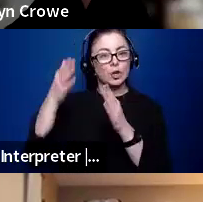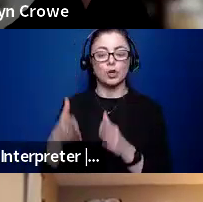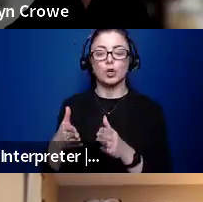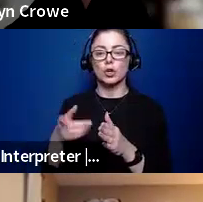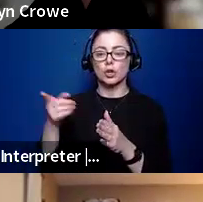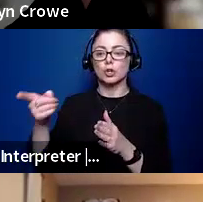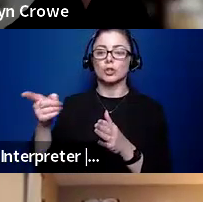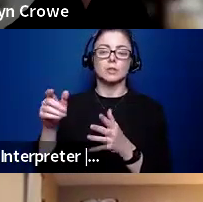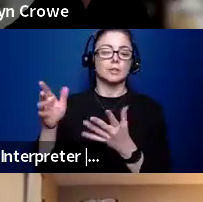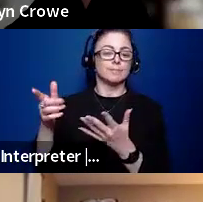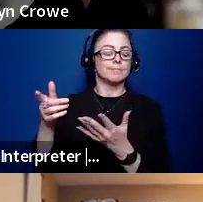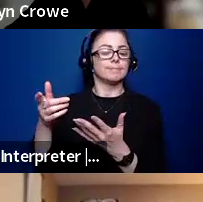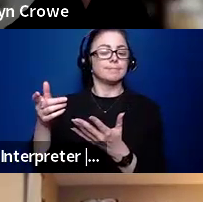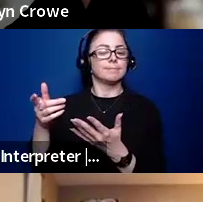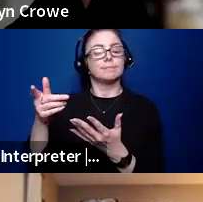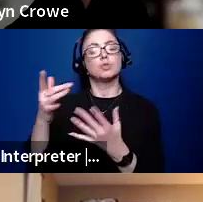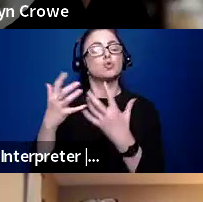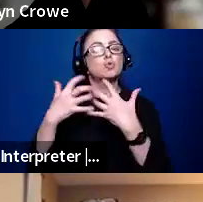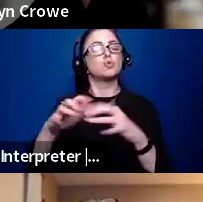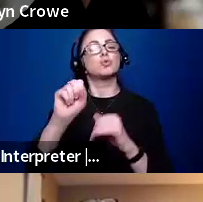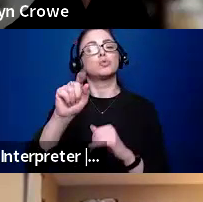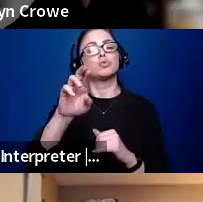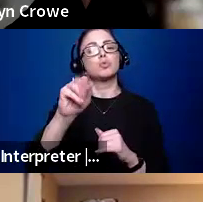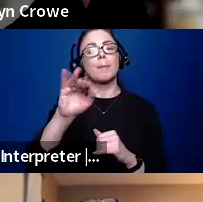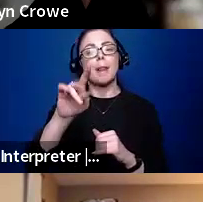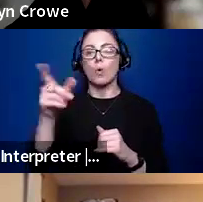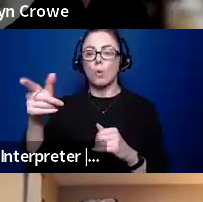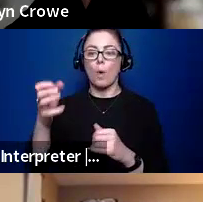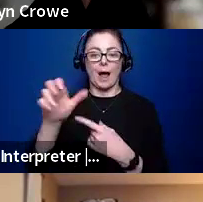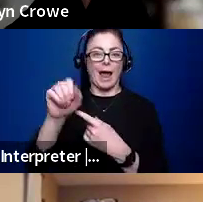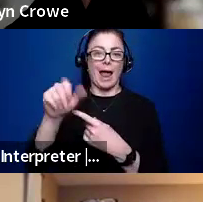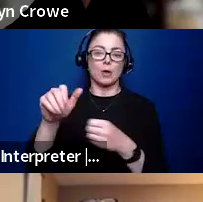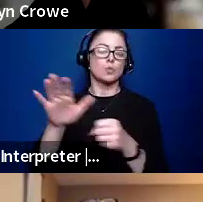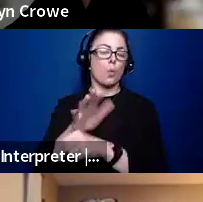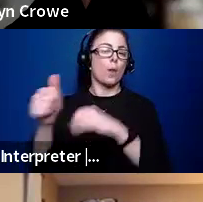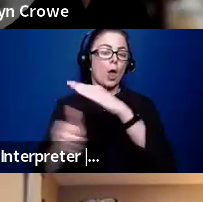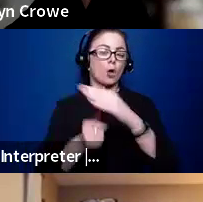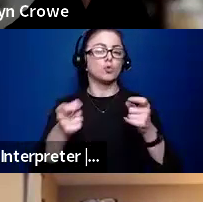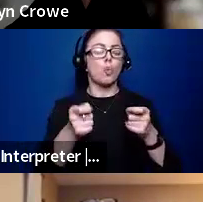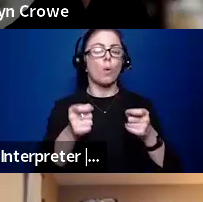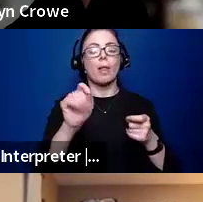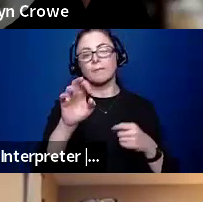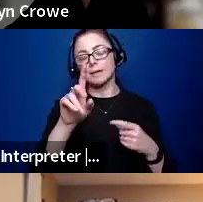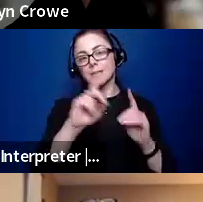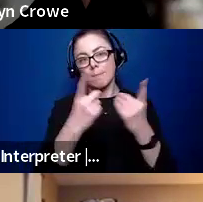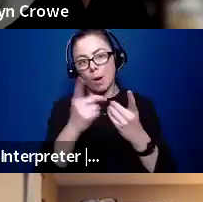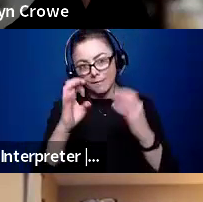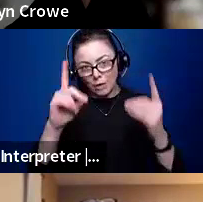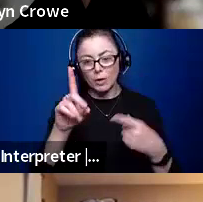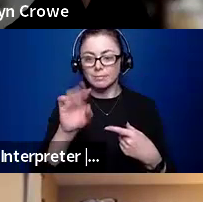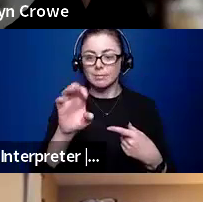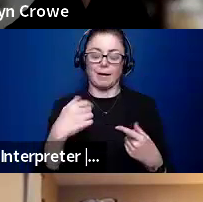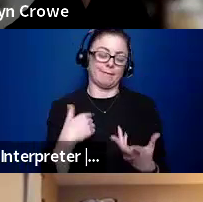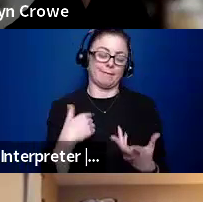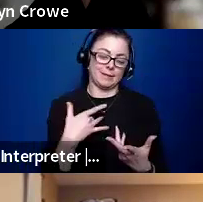bill, wanted to bring the AEAs totally under the control of the Department of Education. I would contend they're already there,